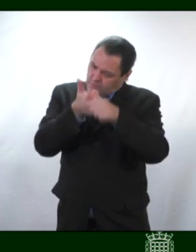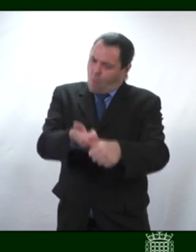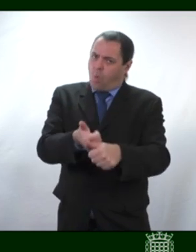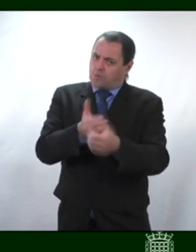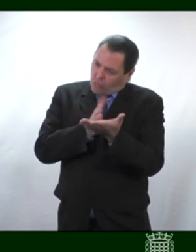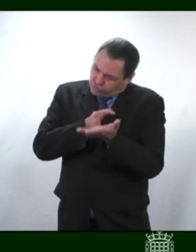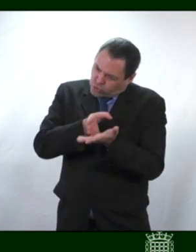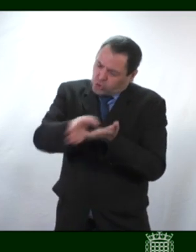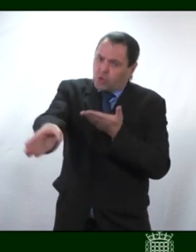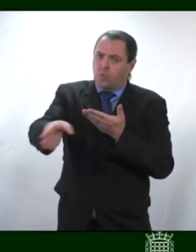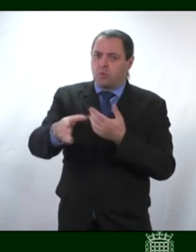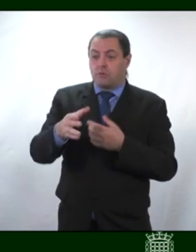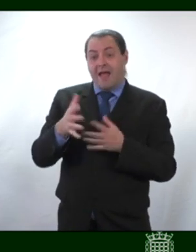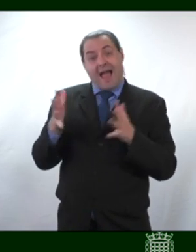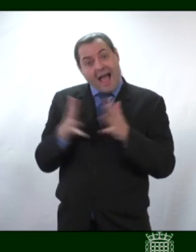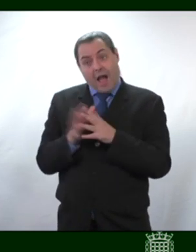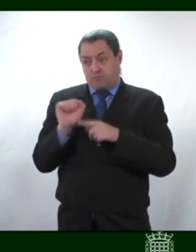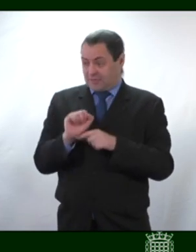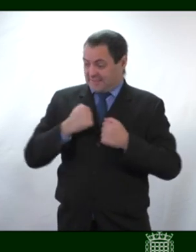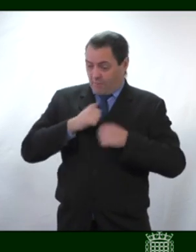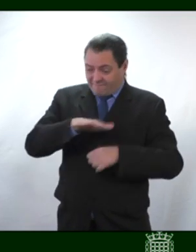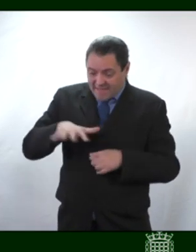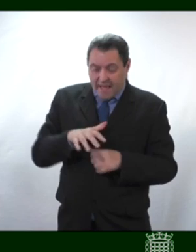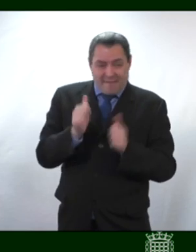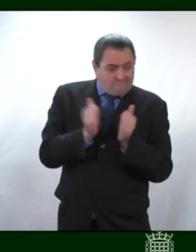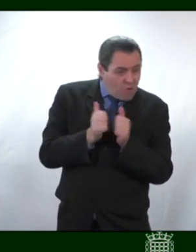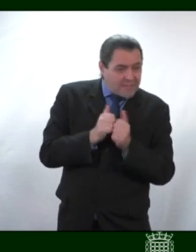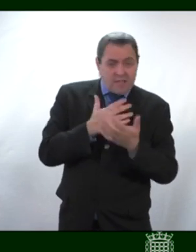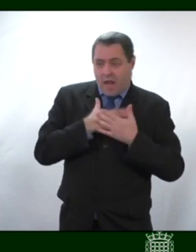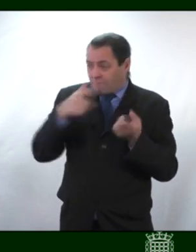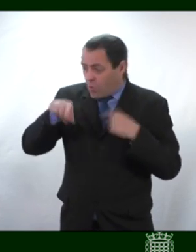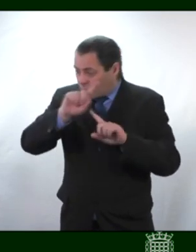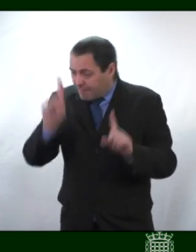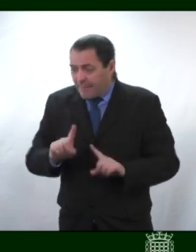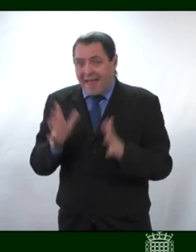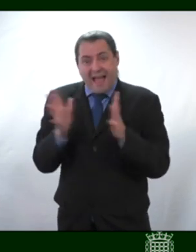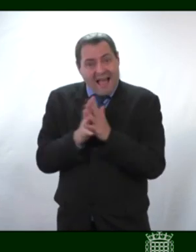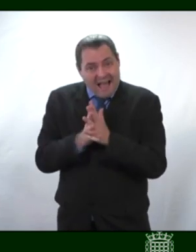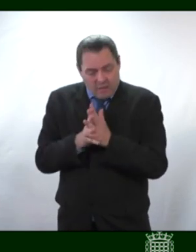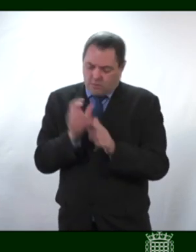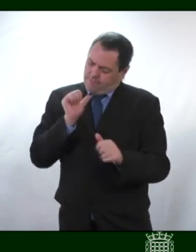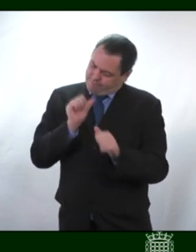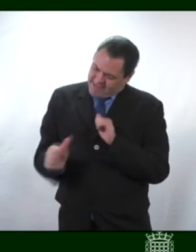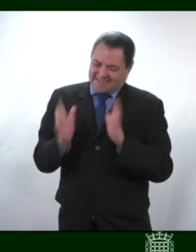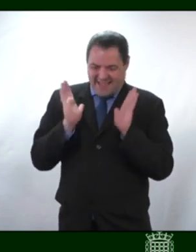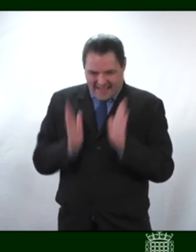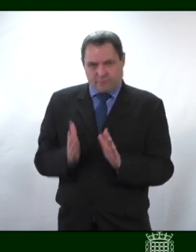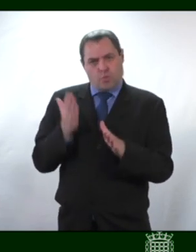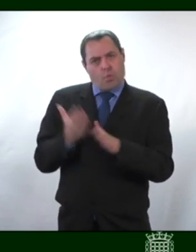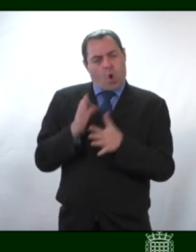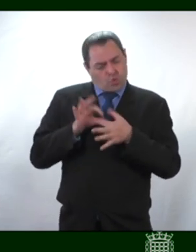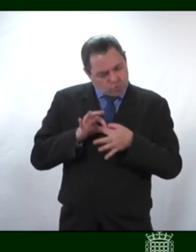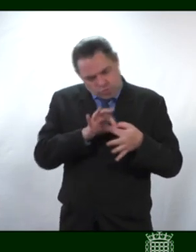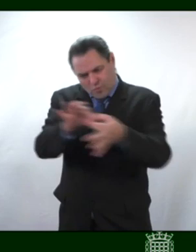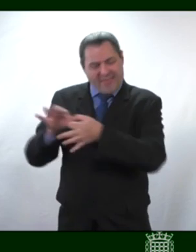to protect our loved ones and to get back to normal as fast as possible is for everyone to come together to follow these